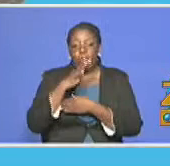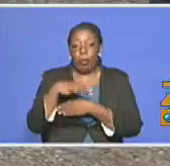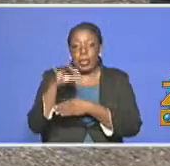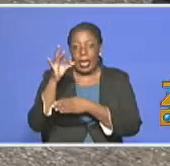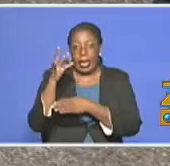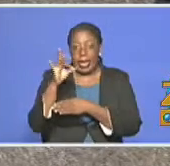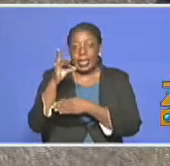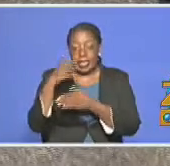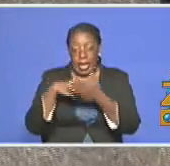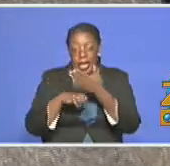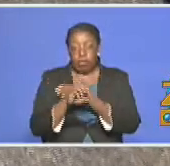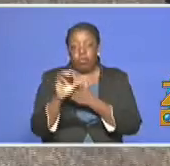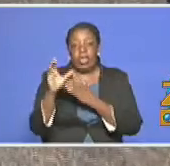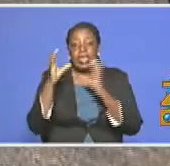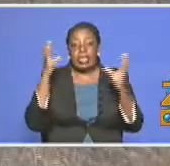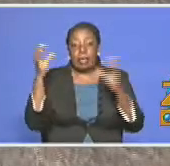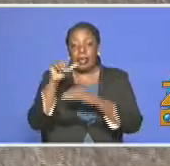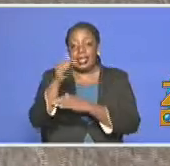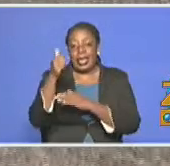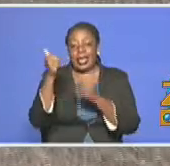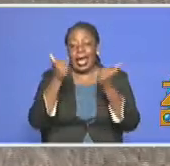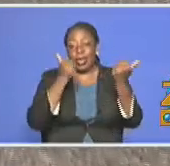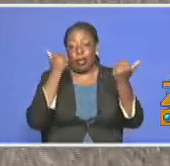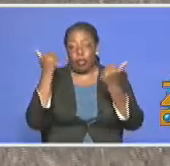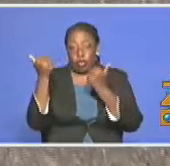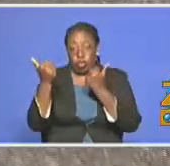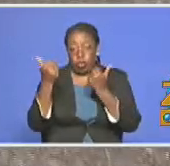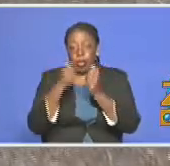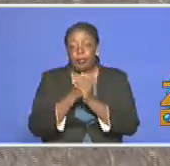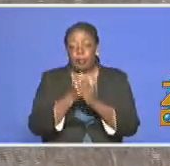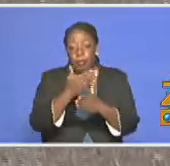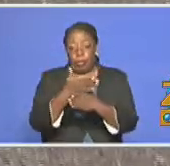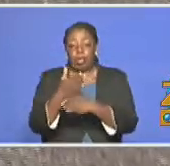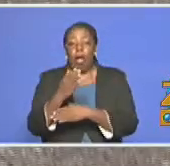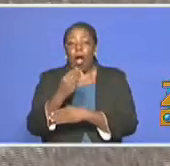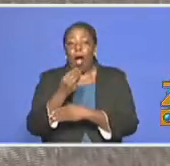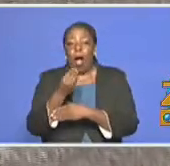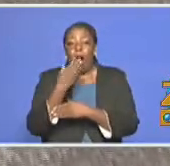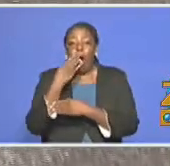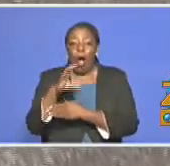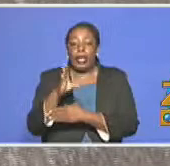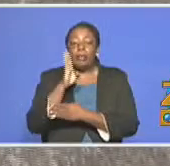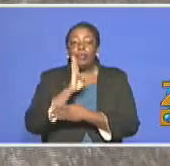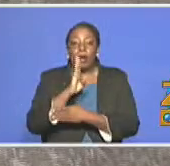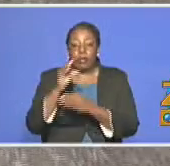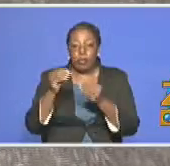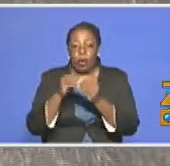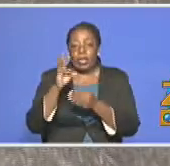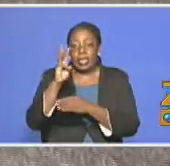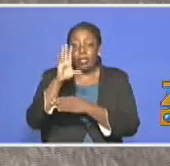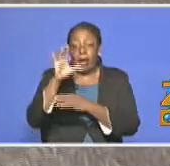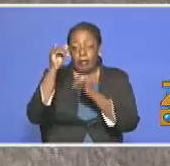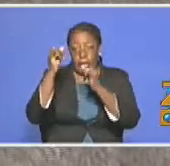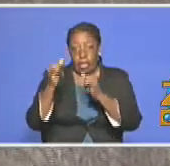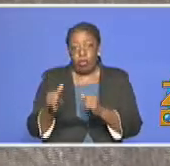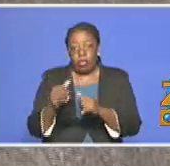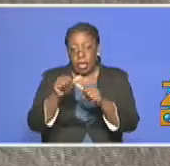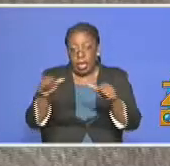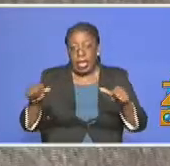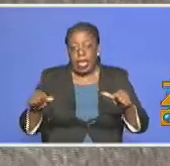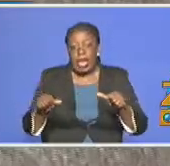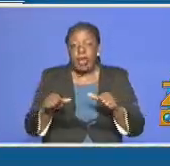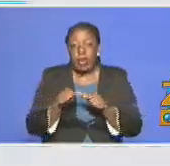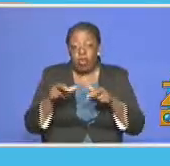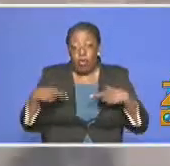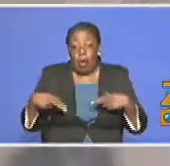18 celebrated its 10th anniversary. The Marines distributed a hot breakfast to more than 65 individuals in the area of the